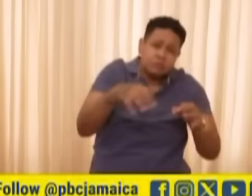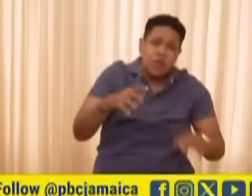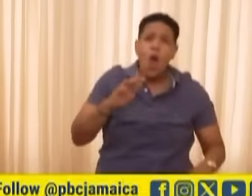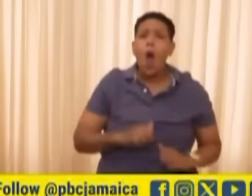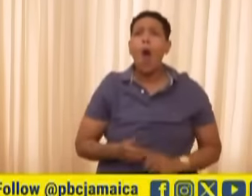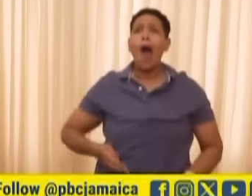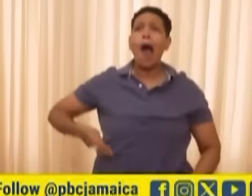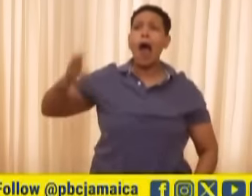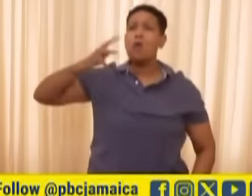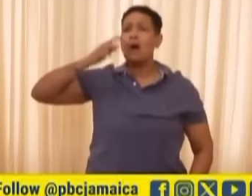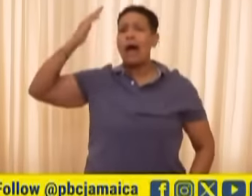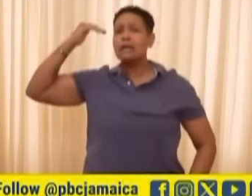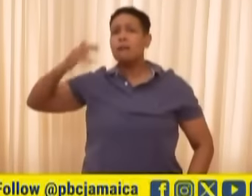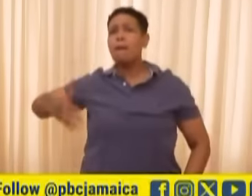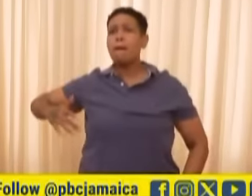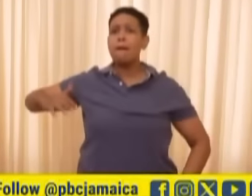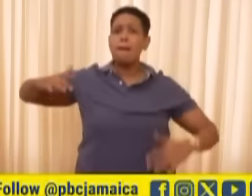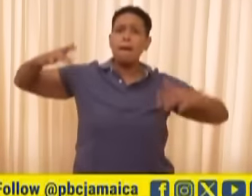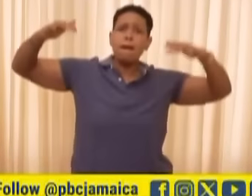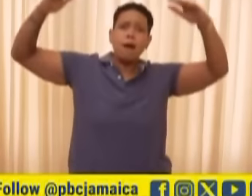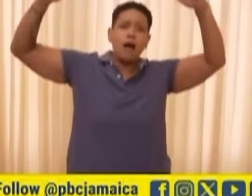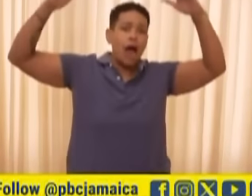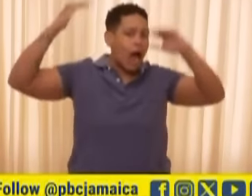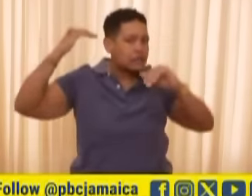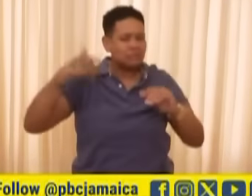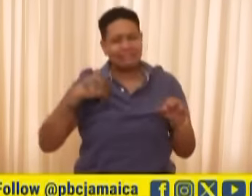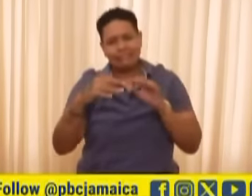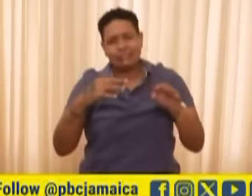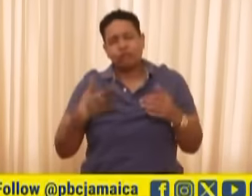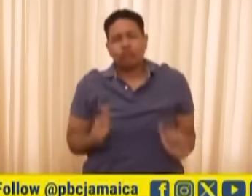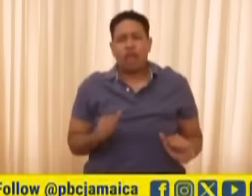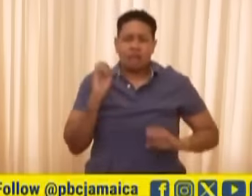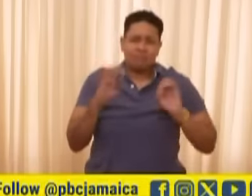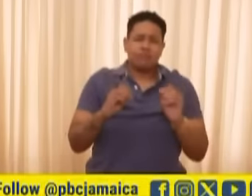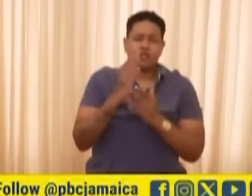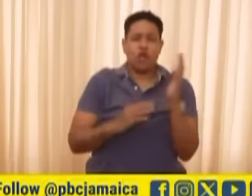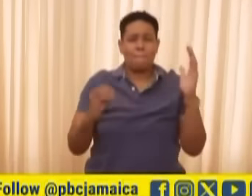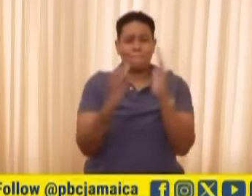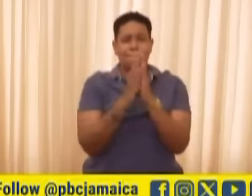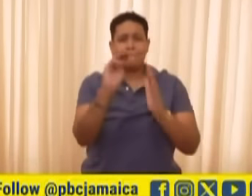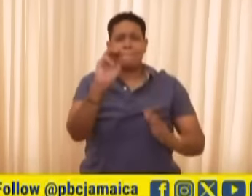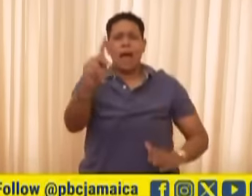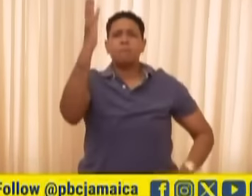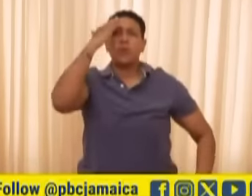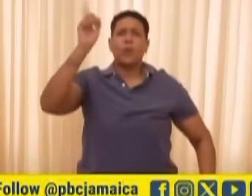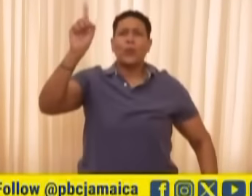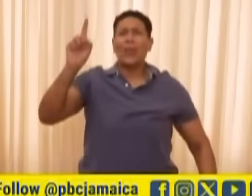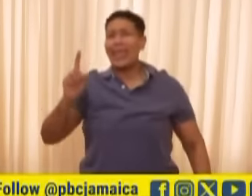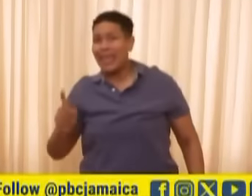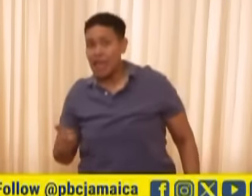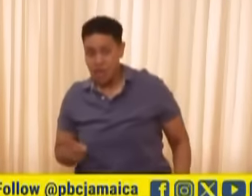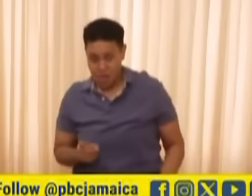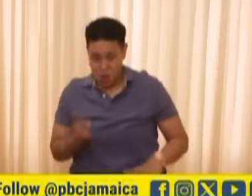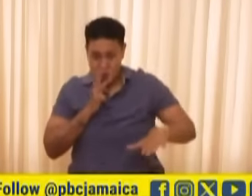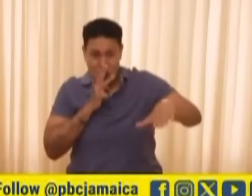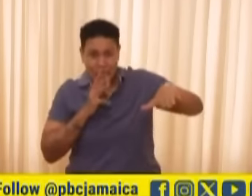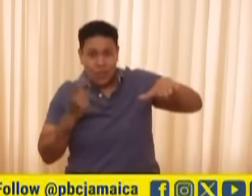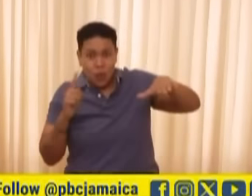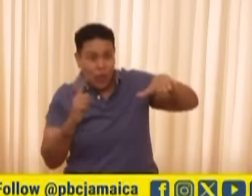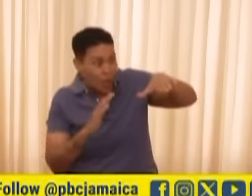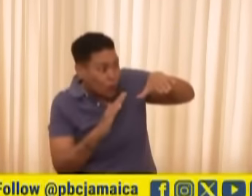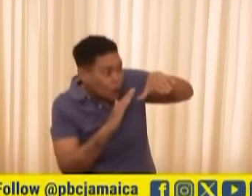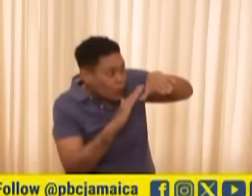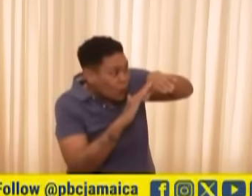storm surge. We'll try to see if we can also produce some maps that will indicate how far inland the storm surge